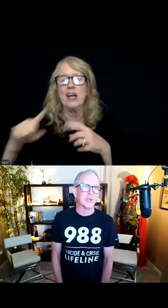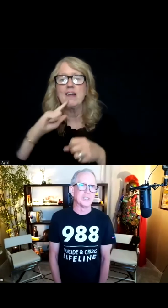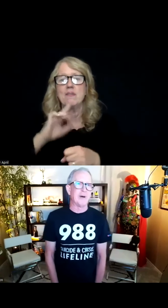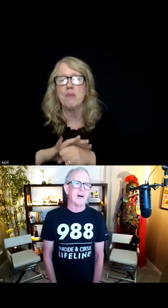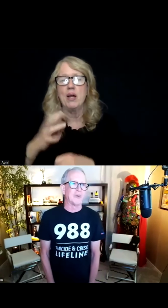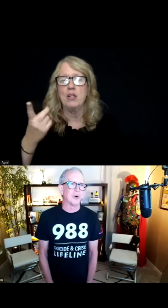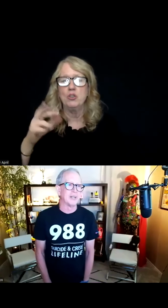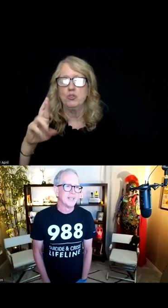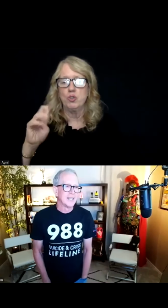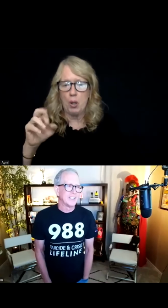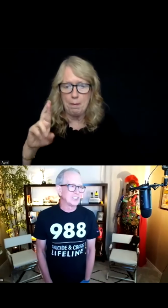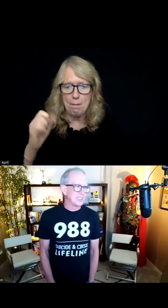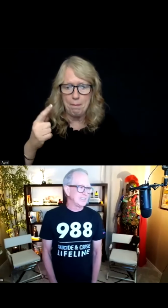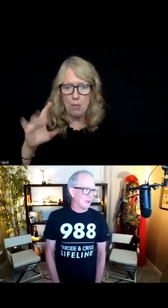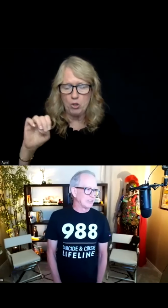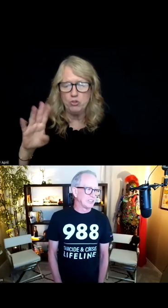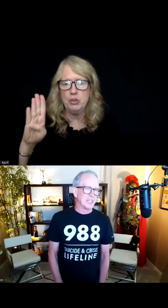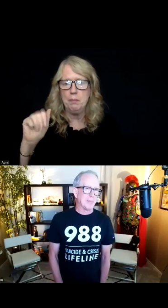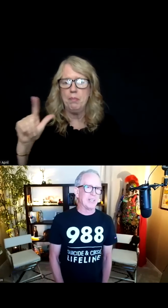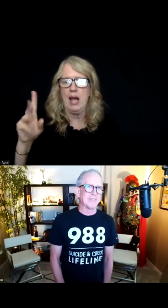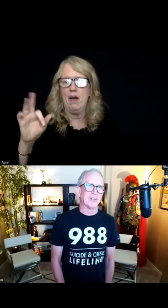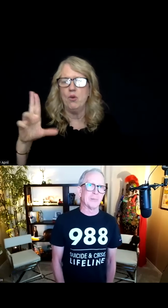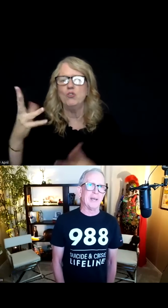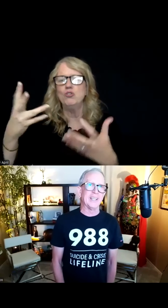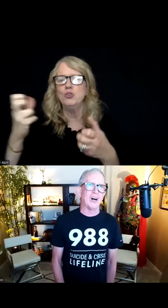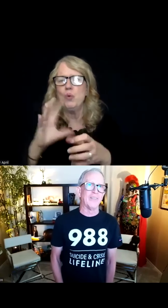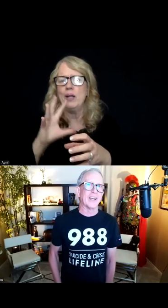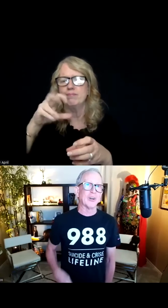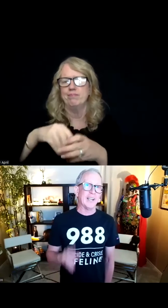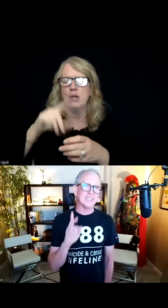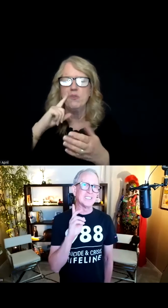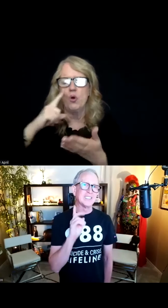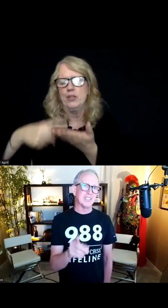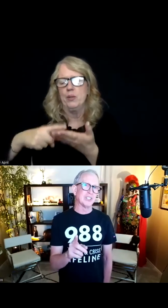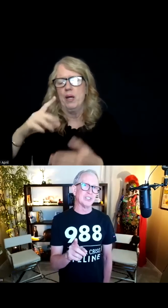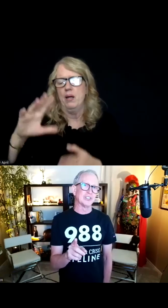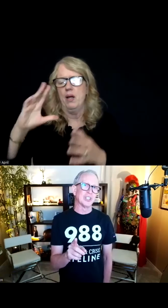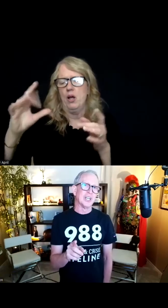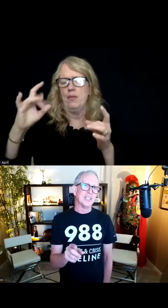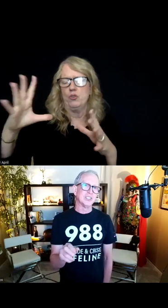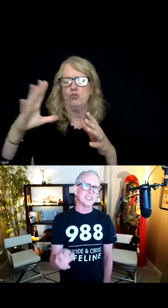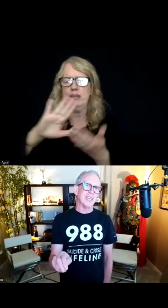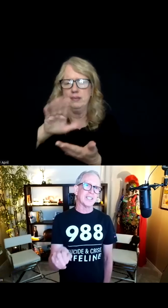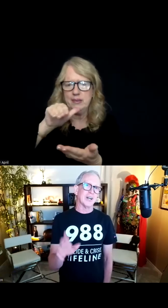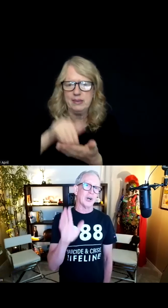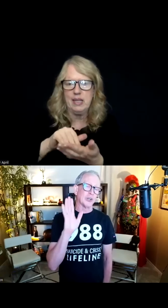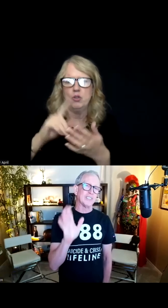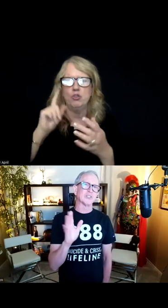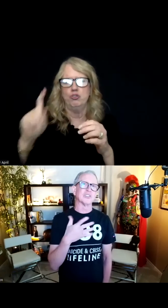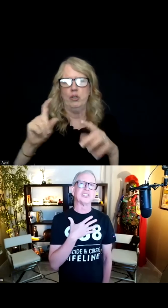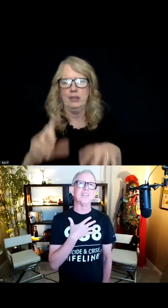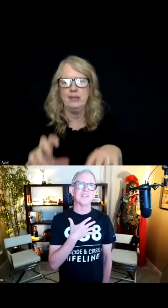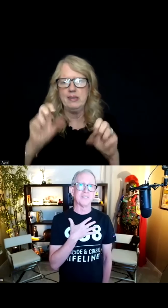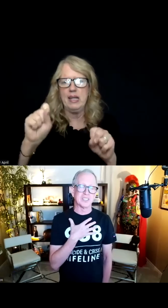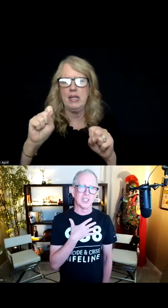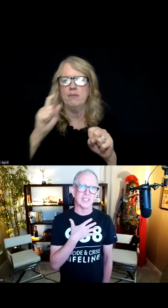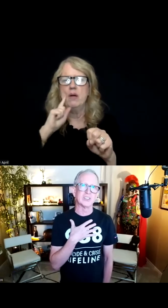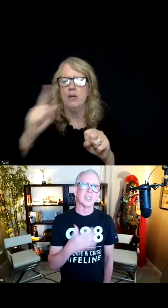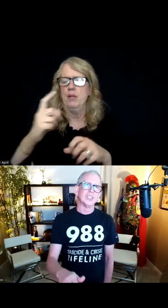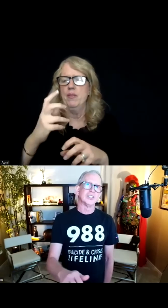Dr. Margie Balfour that she wants to jump in for a debate on that crisis centers should take, or crisis